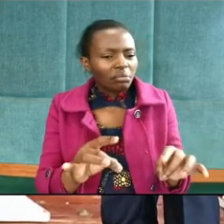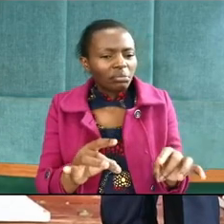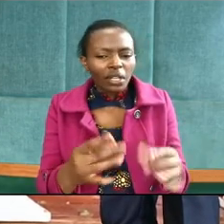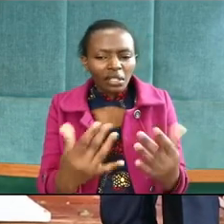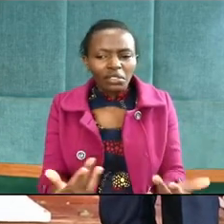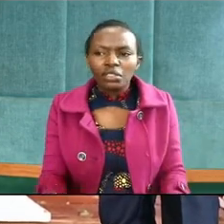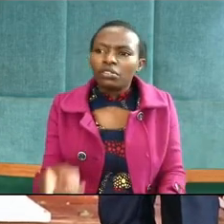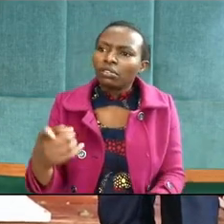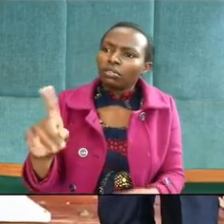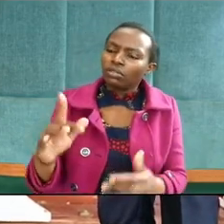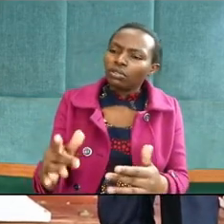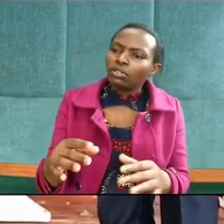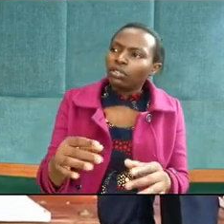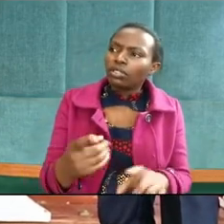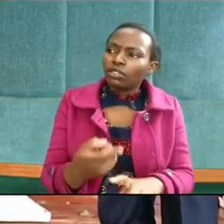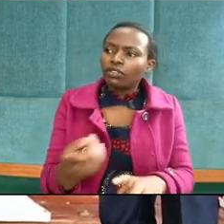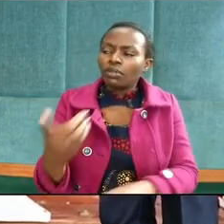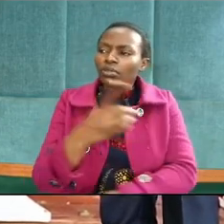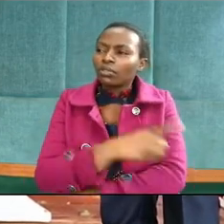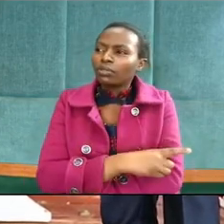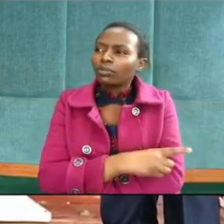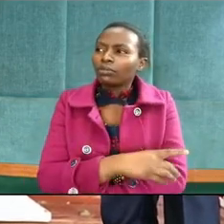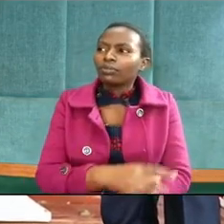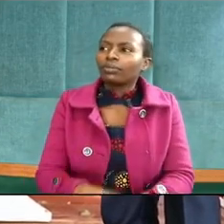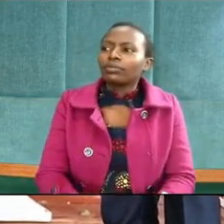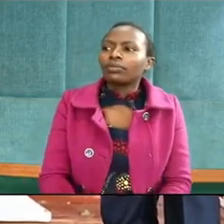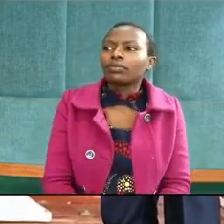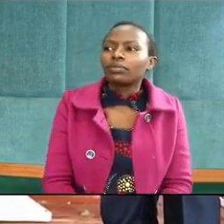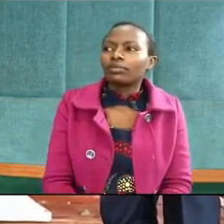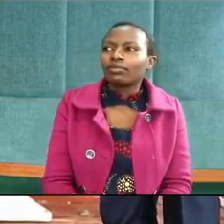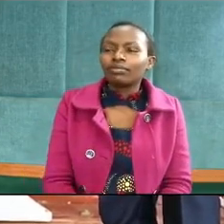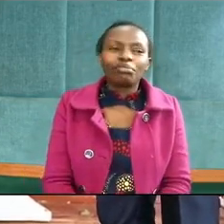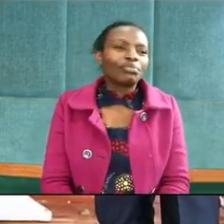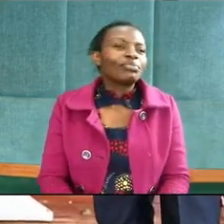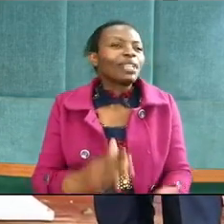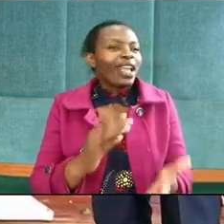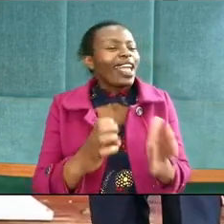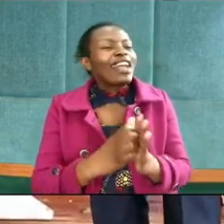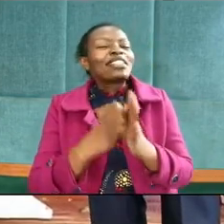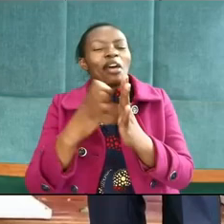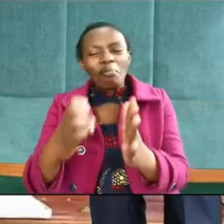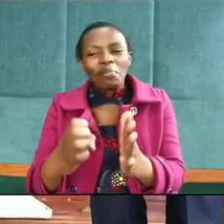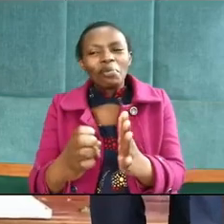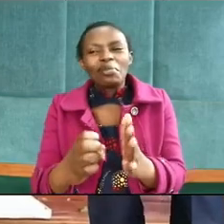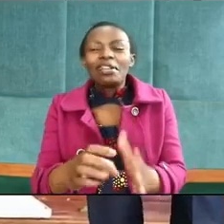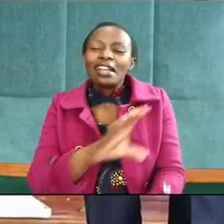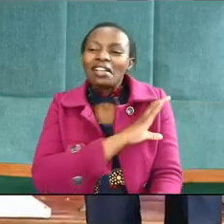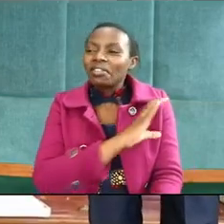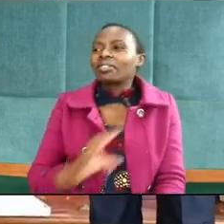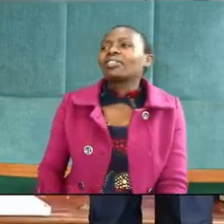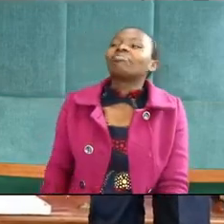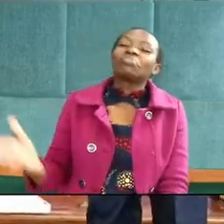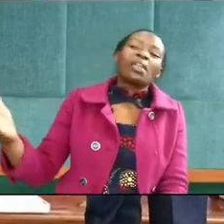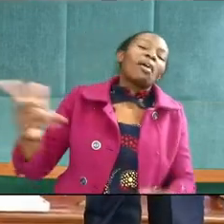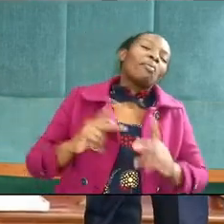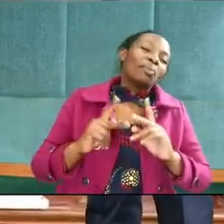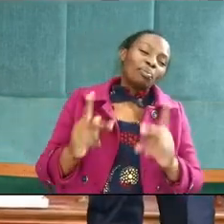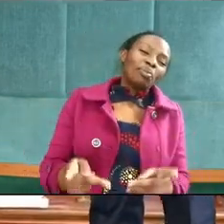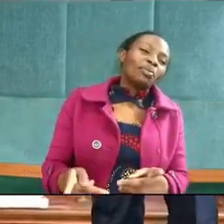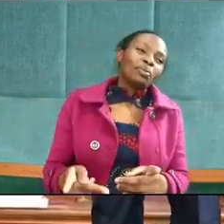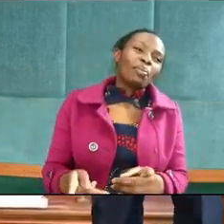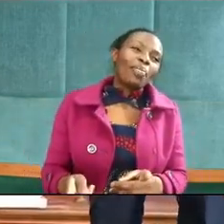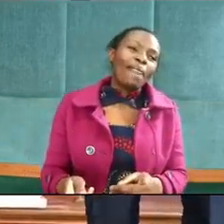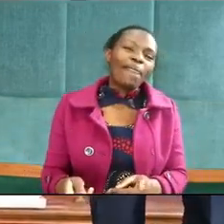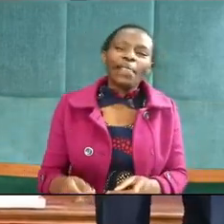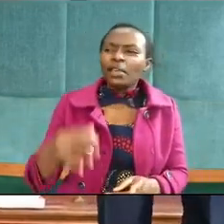today? No, I didn't pick the children from school. She's a Christian. What happened? She's a Christian. Because